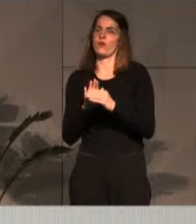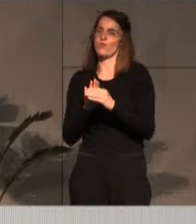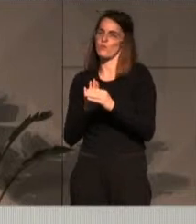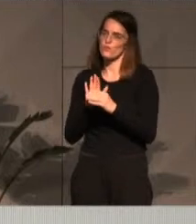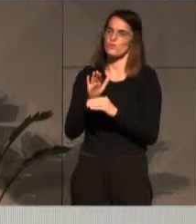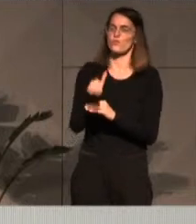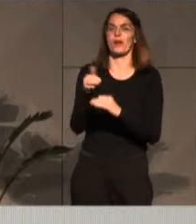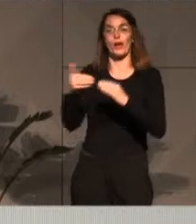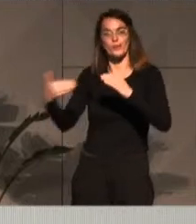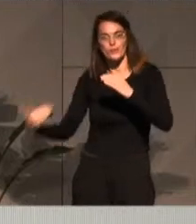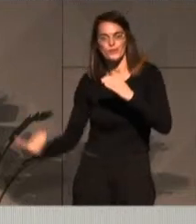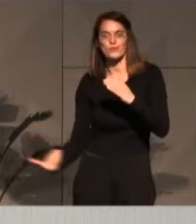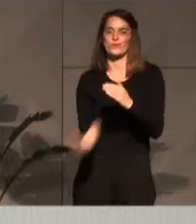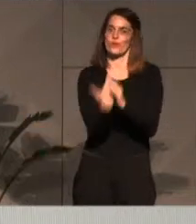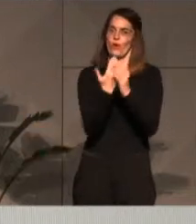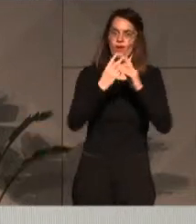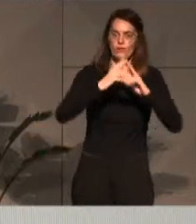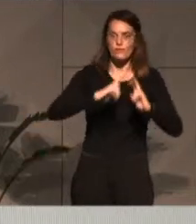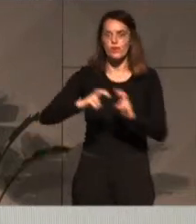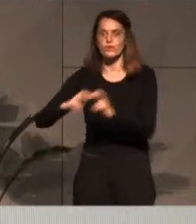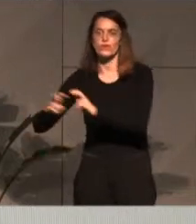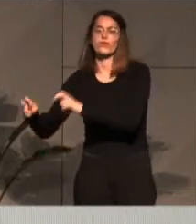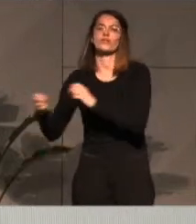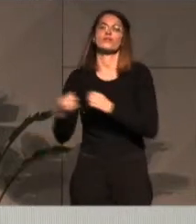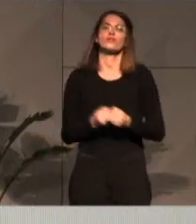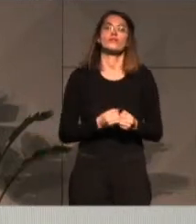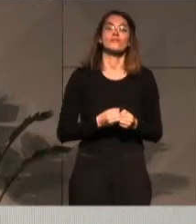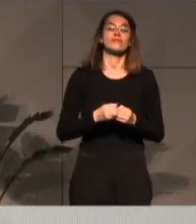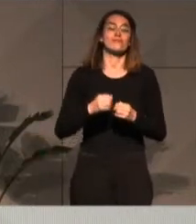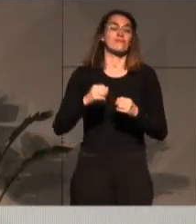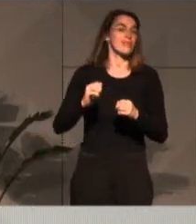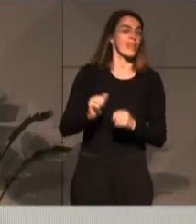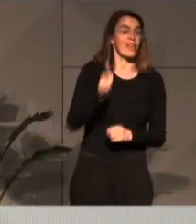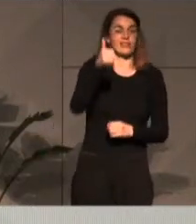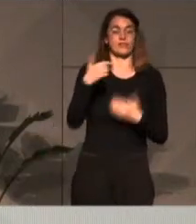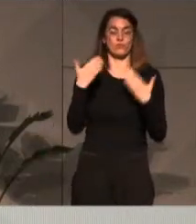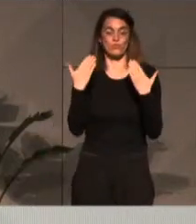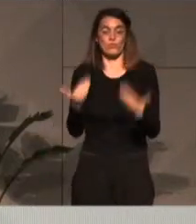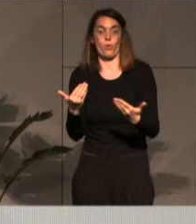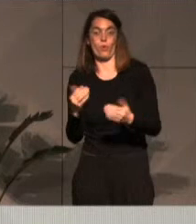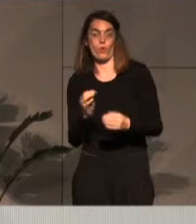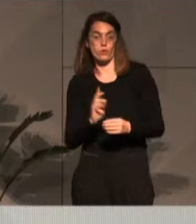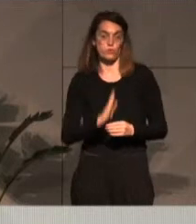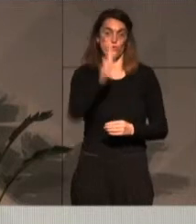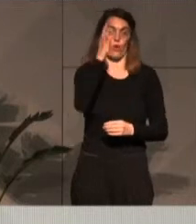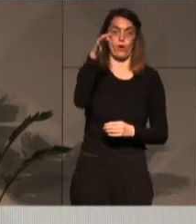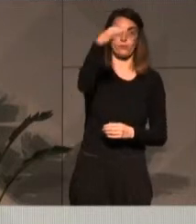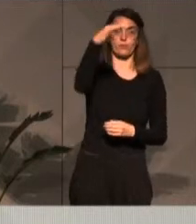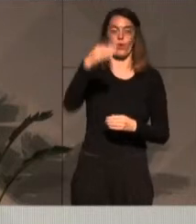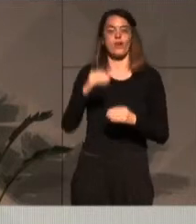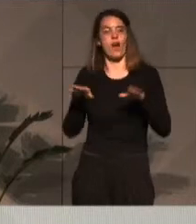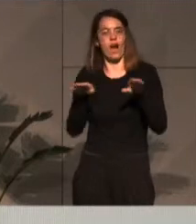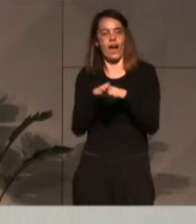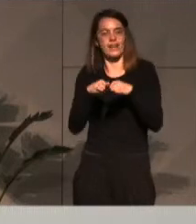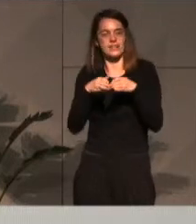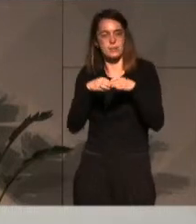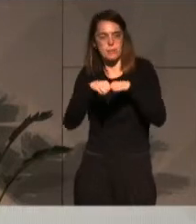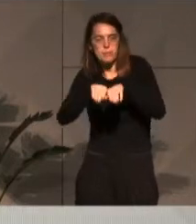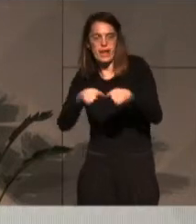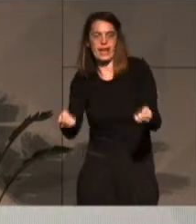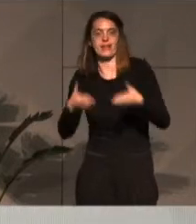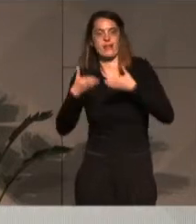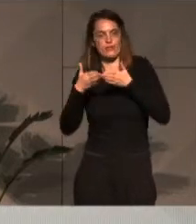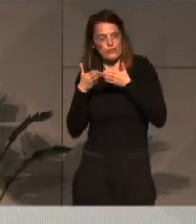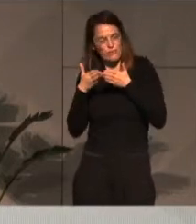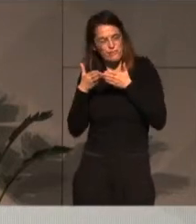We have broken the limits of Arctic research. For the first time, a modern icebreaker was brought into the direct